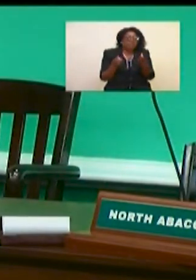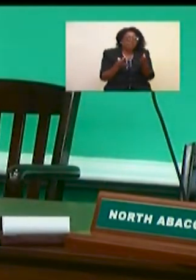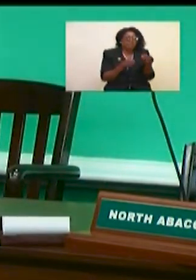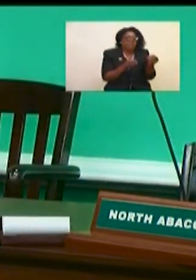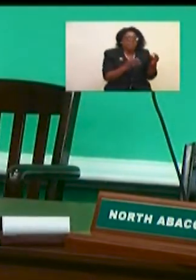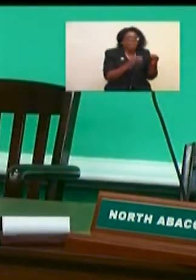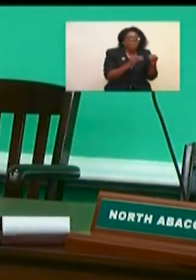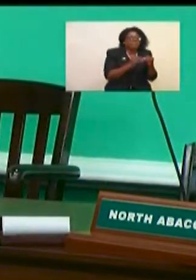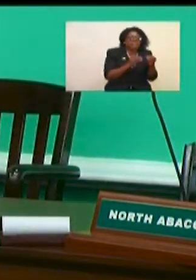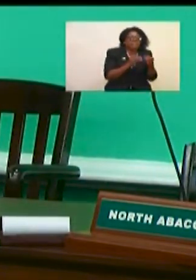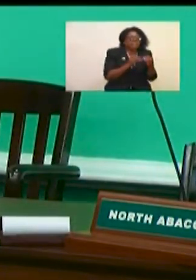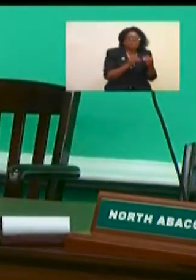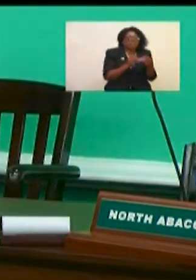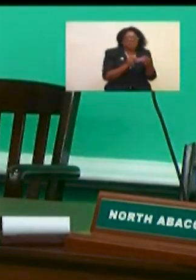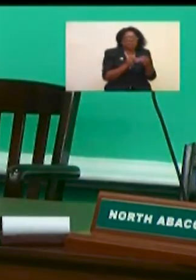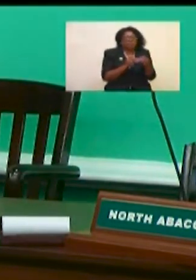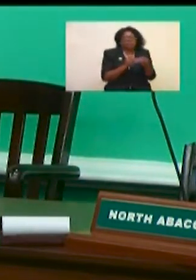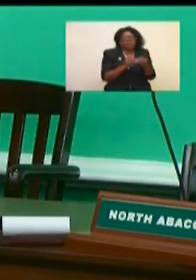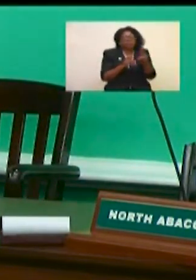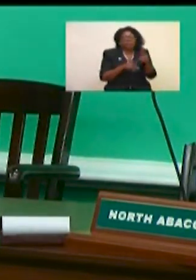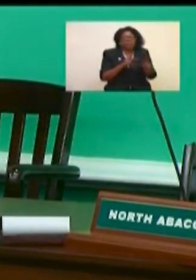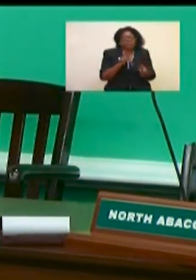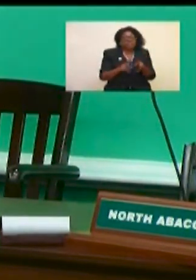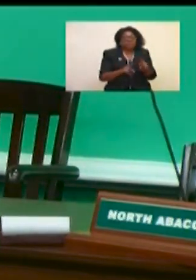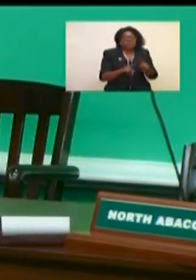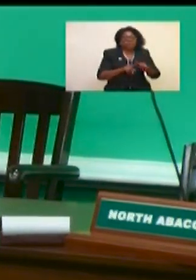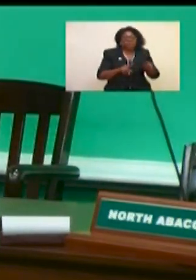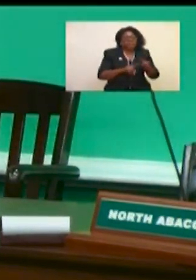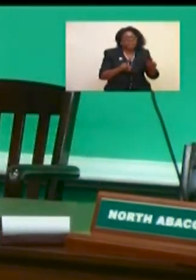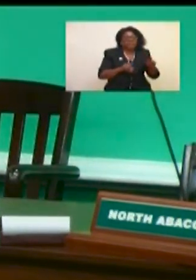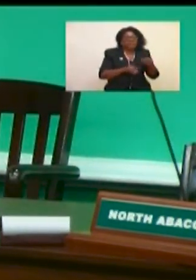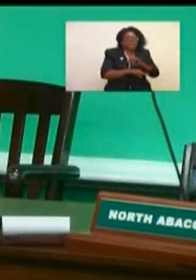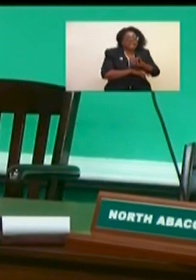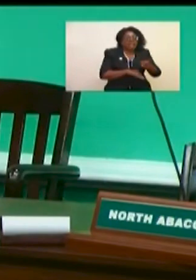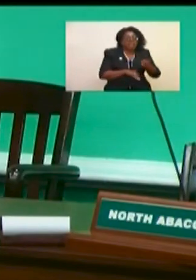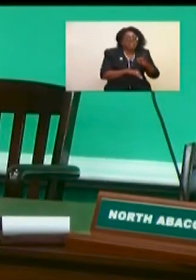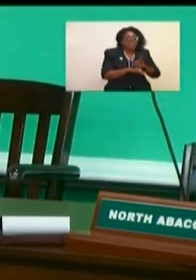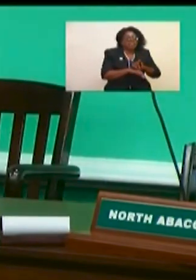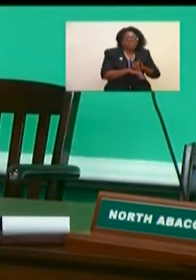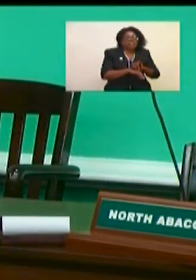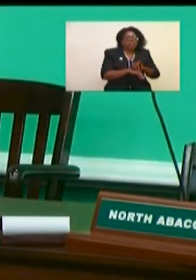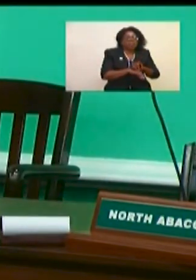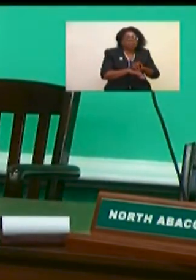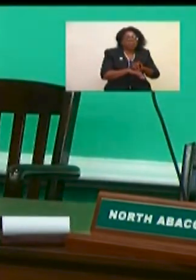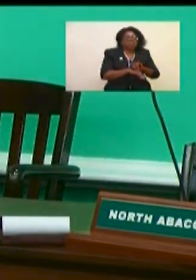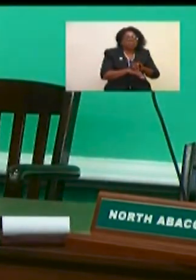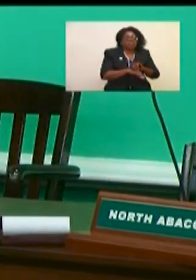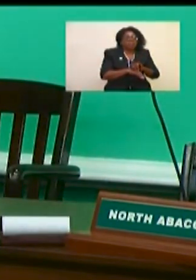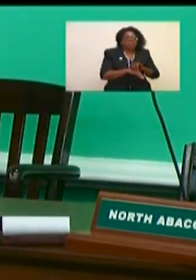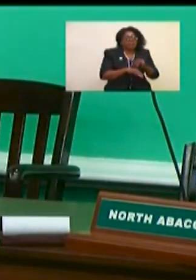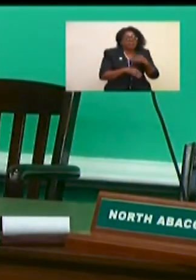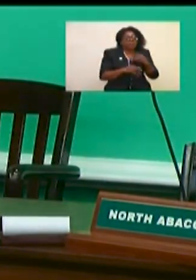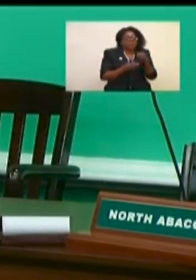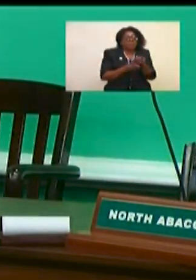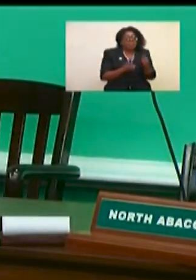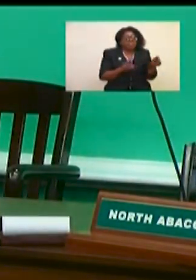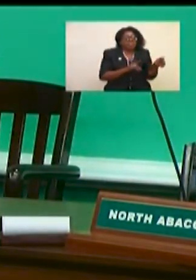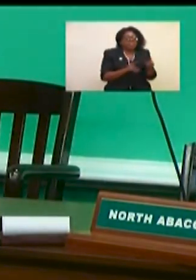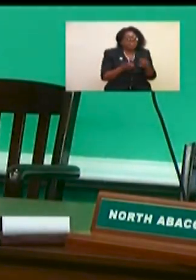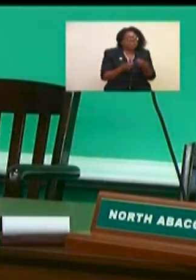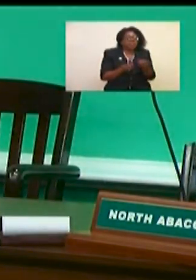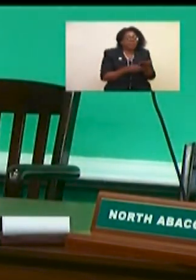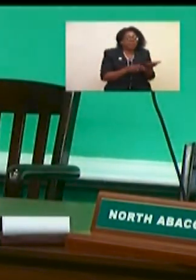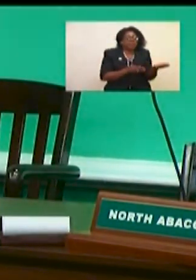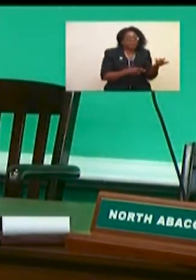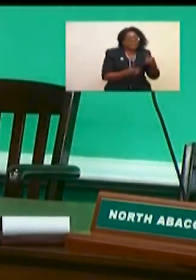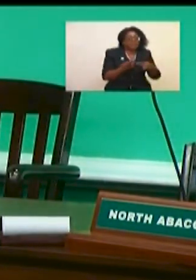the principals from various islands, not just me, but persons who we have designated. And we did several things. One is we came up